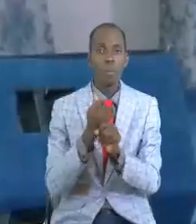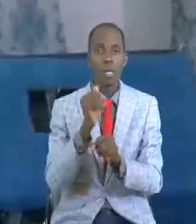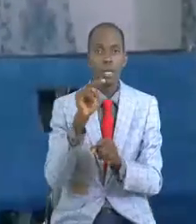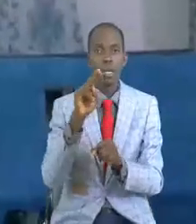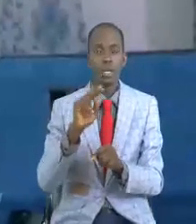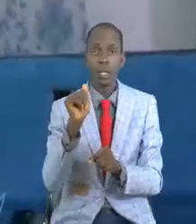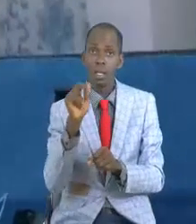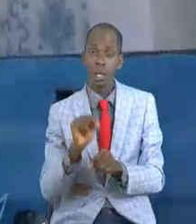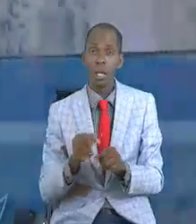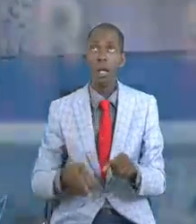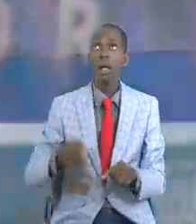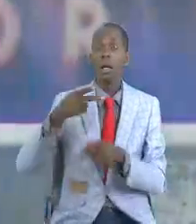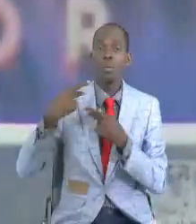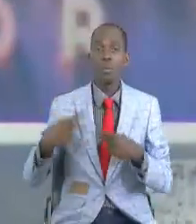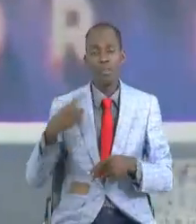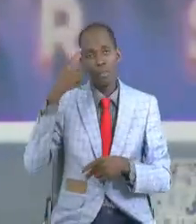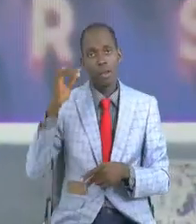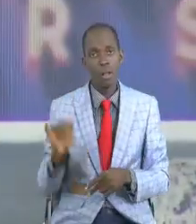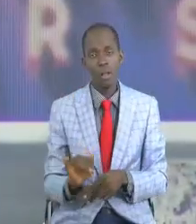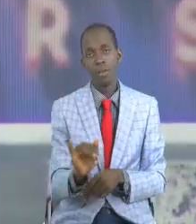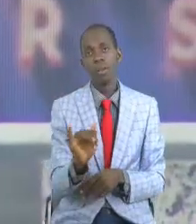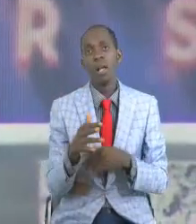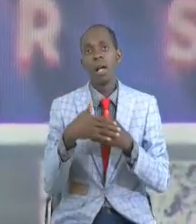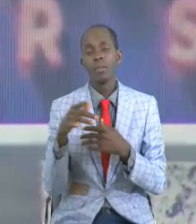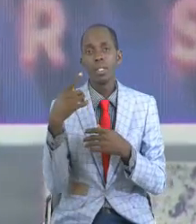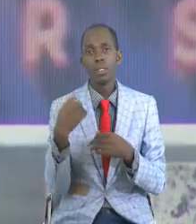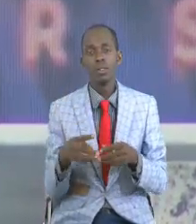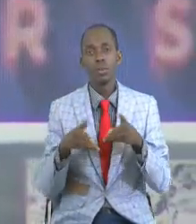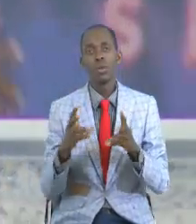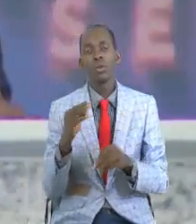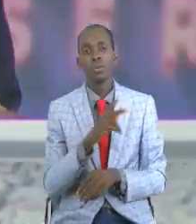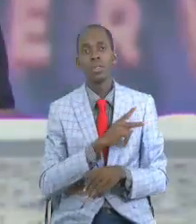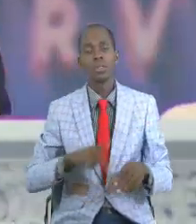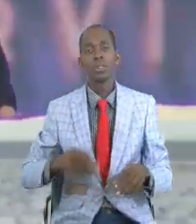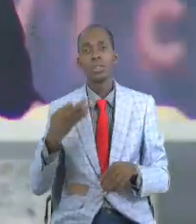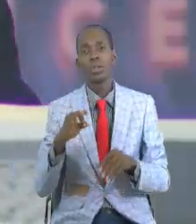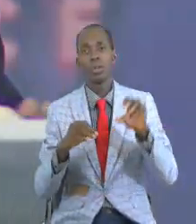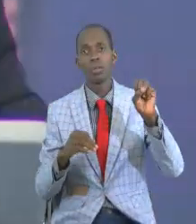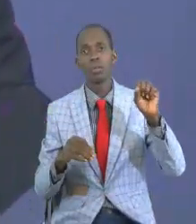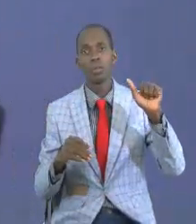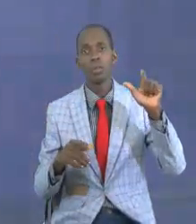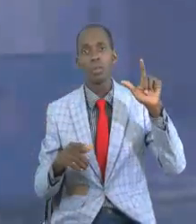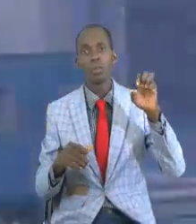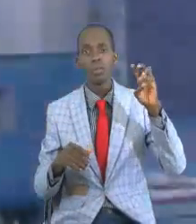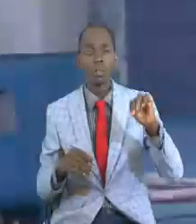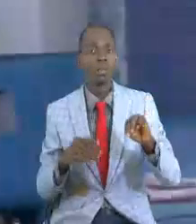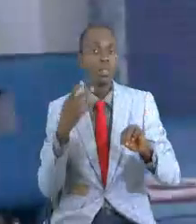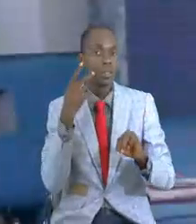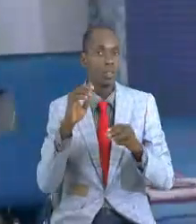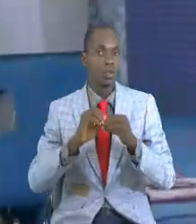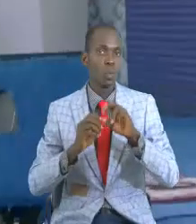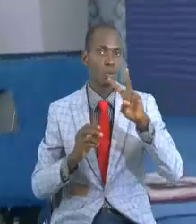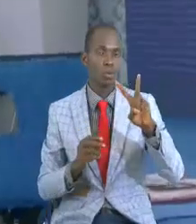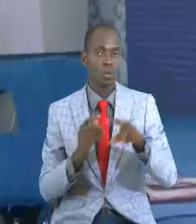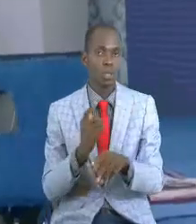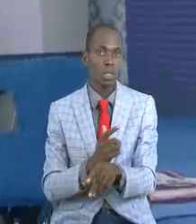priest forever after the order of Melchizedek. Let's look at number 2 there. Number 2 there